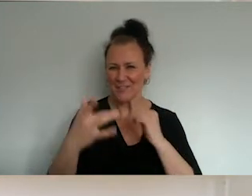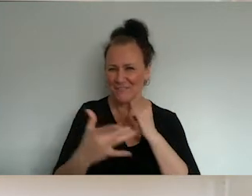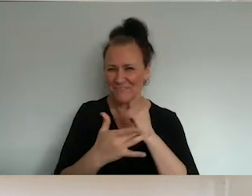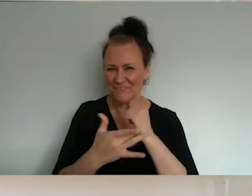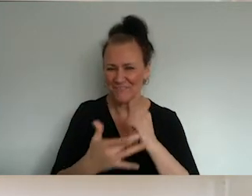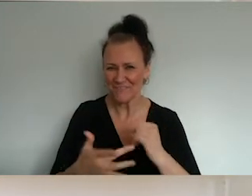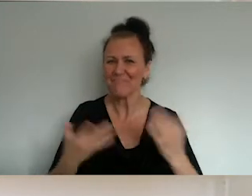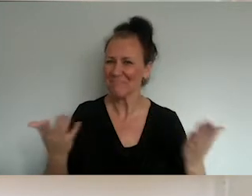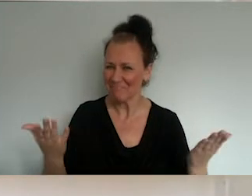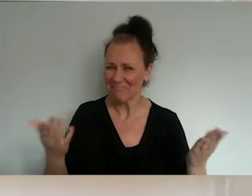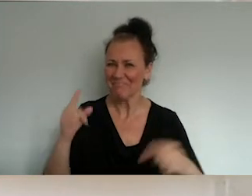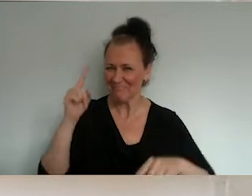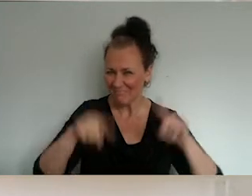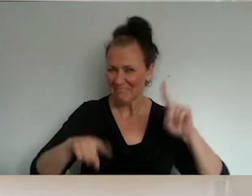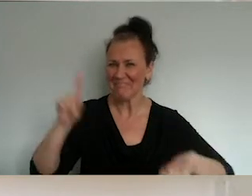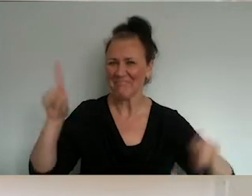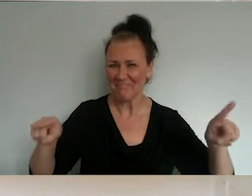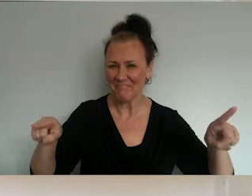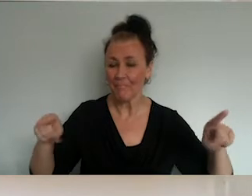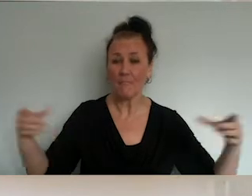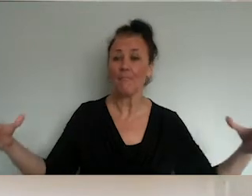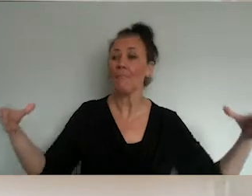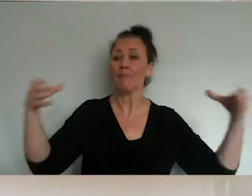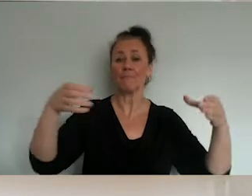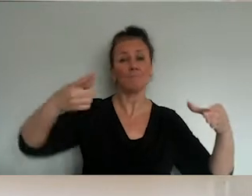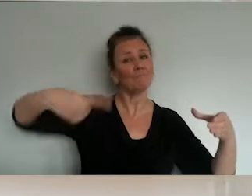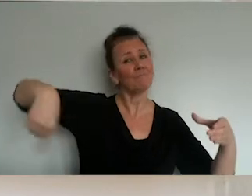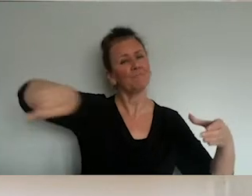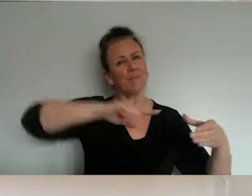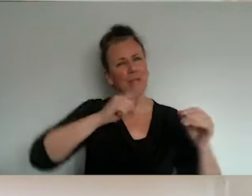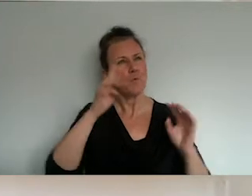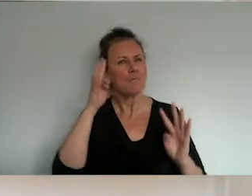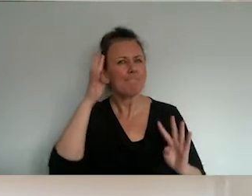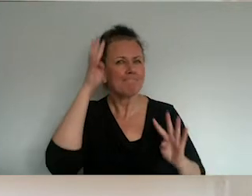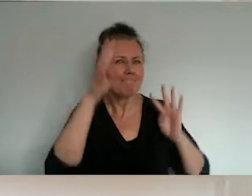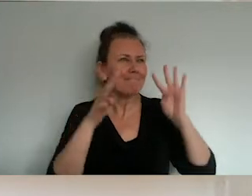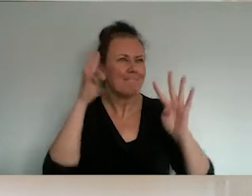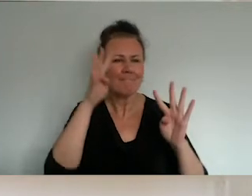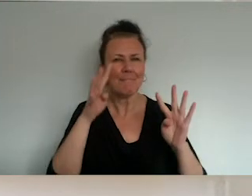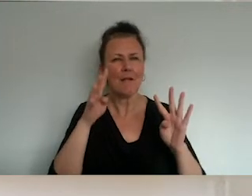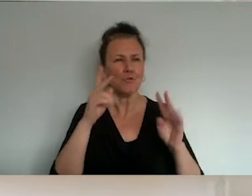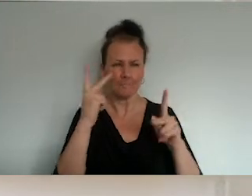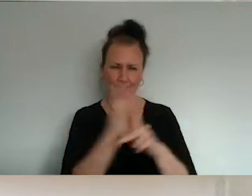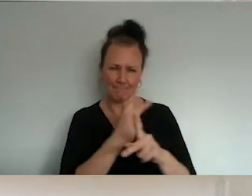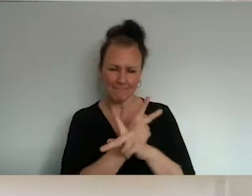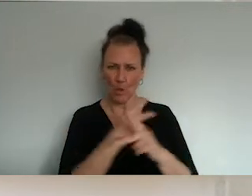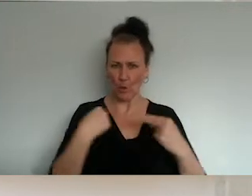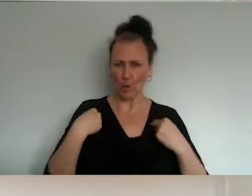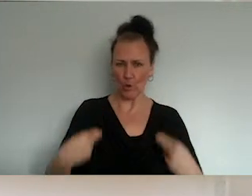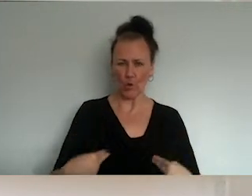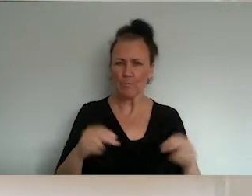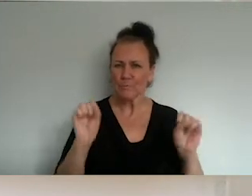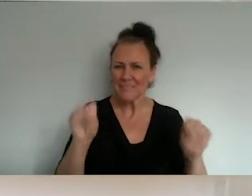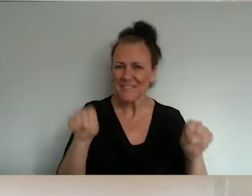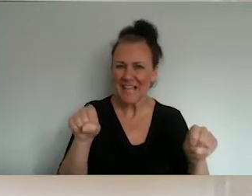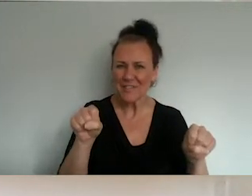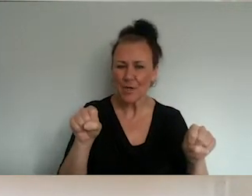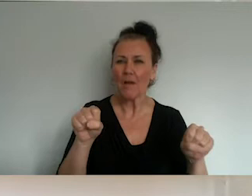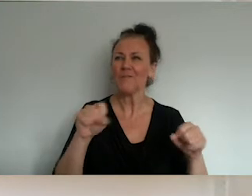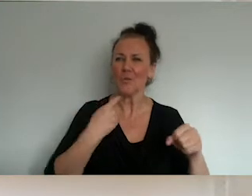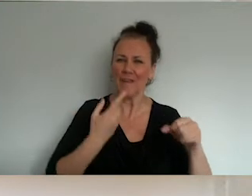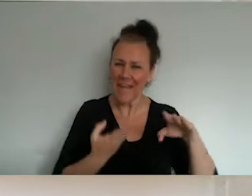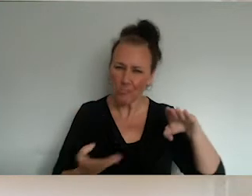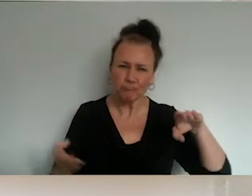and ed tech development. Collectively, they will address human potential and creativity,